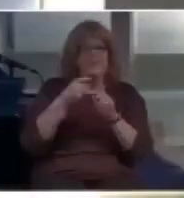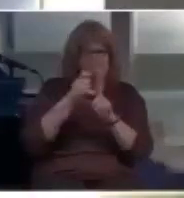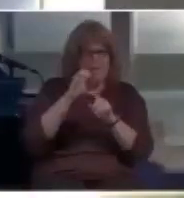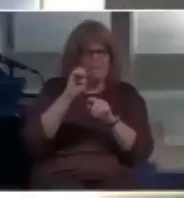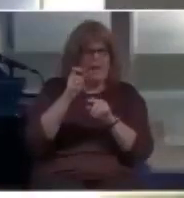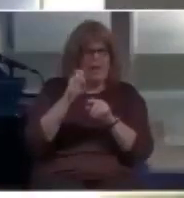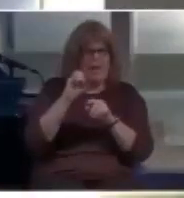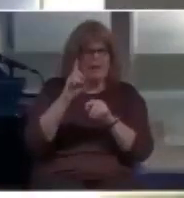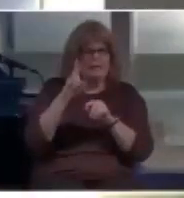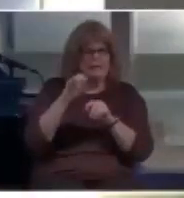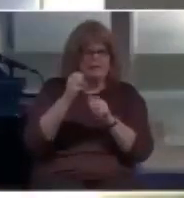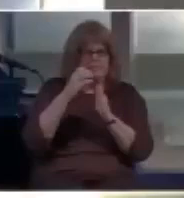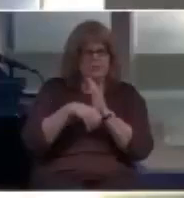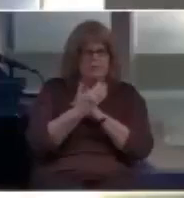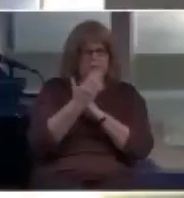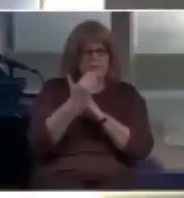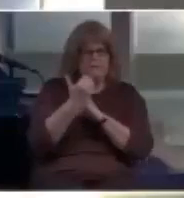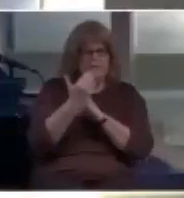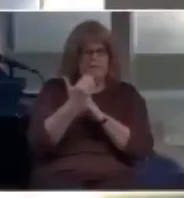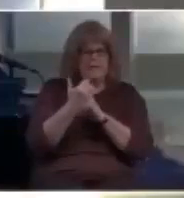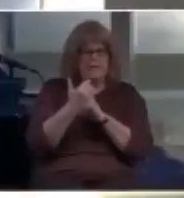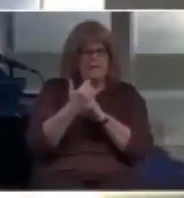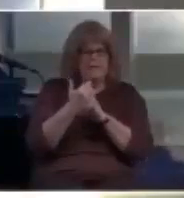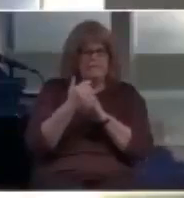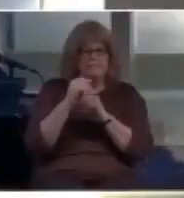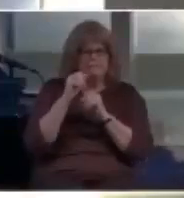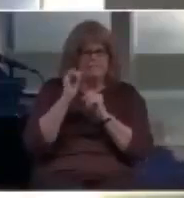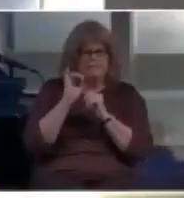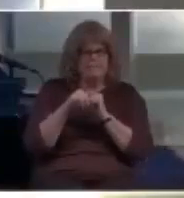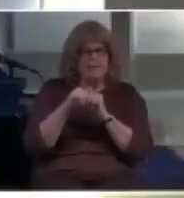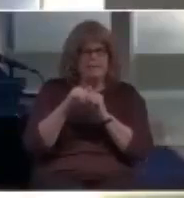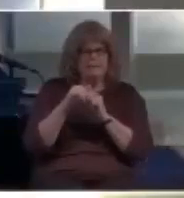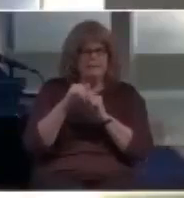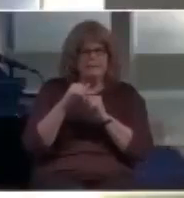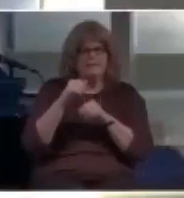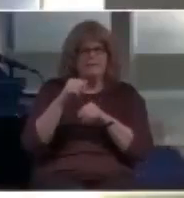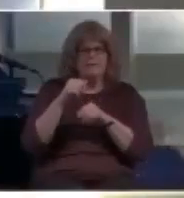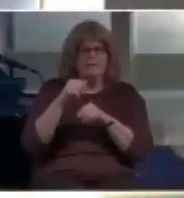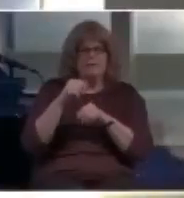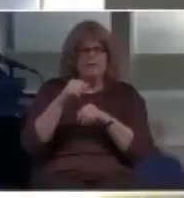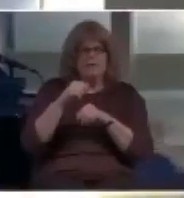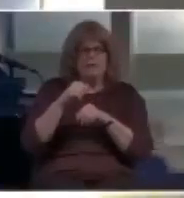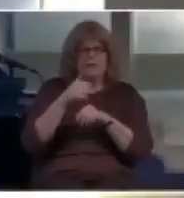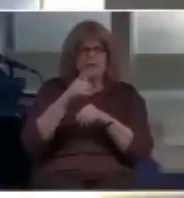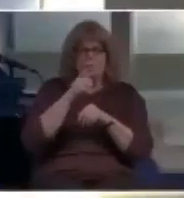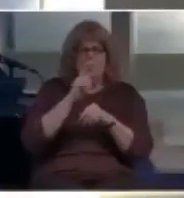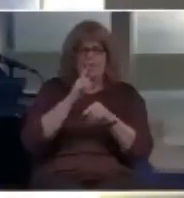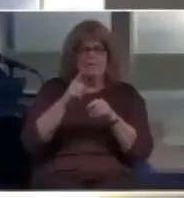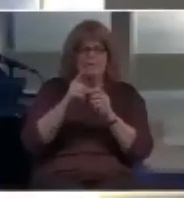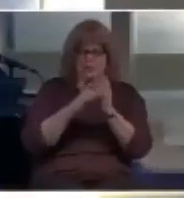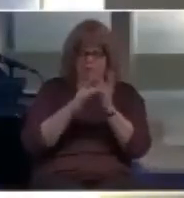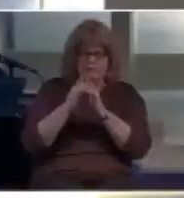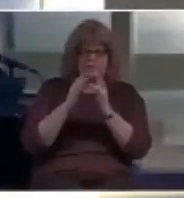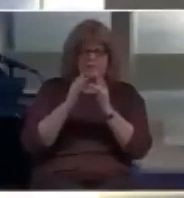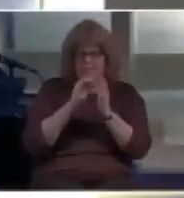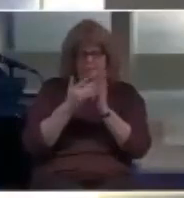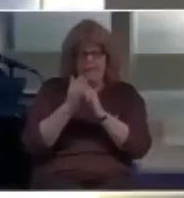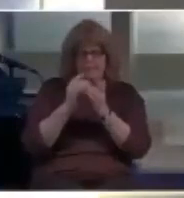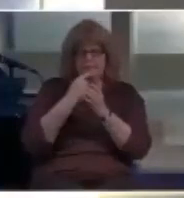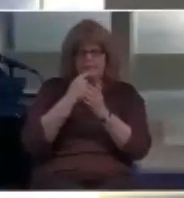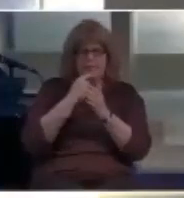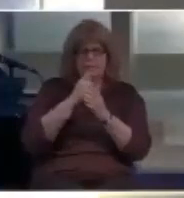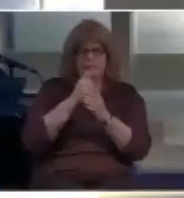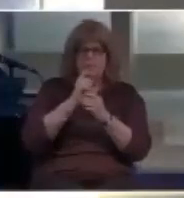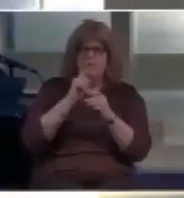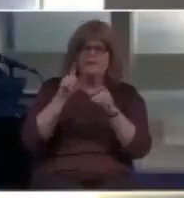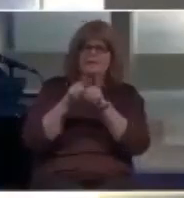bing, Exodus 15, bing, bing, bing, Mika Mocha, Baalim Adonai, who is like you, O Lord?